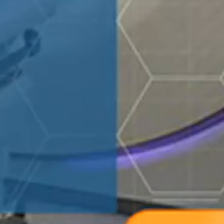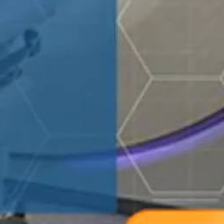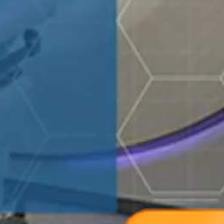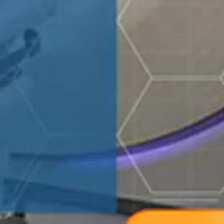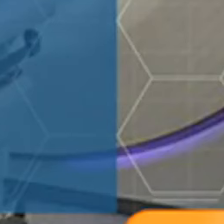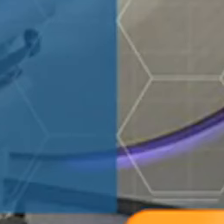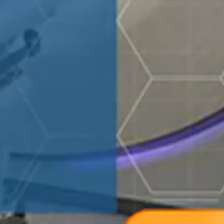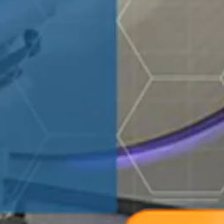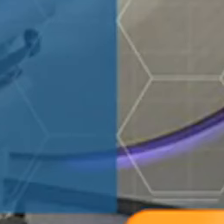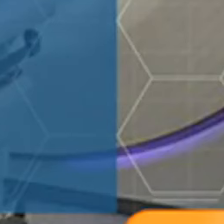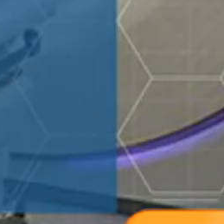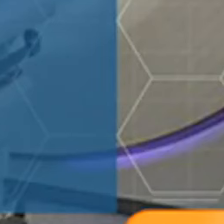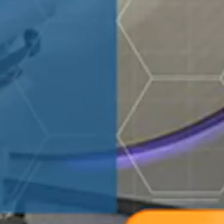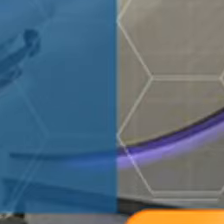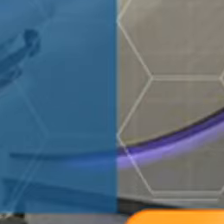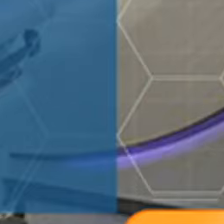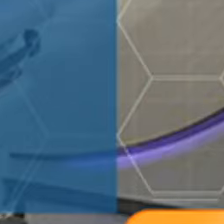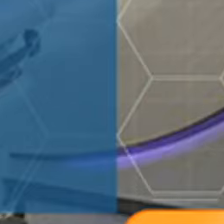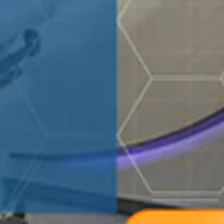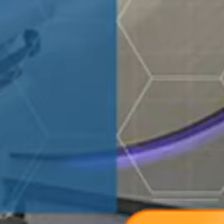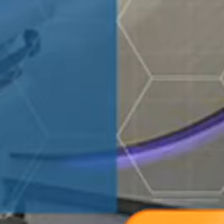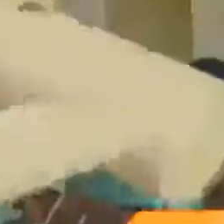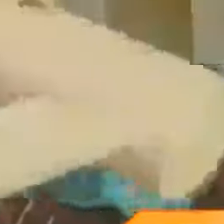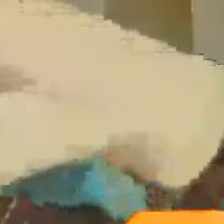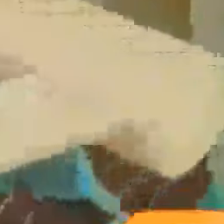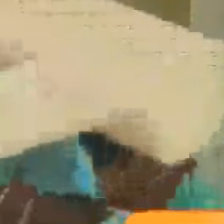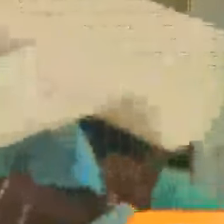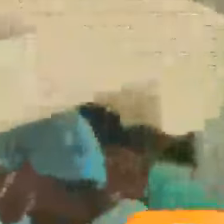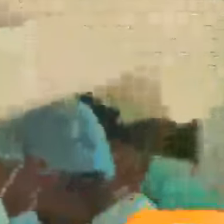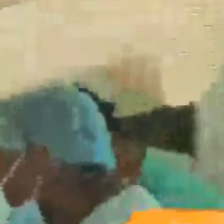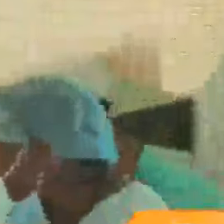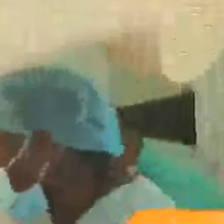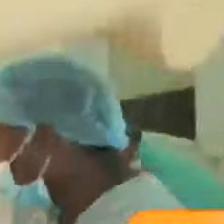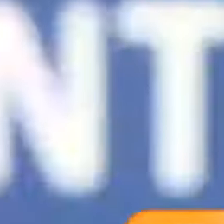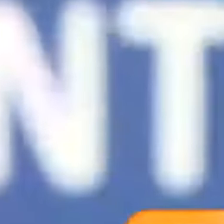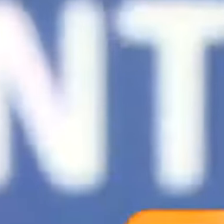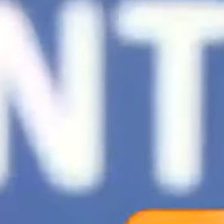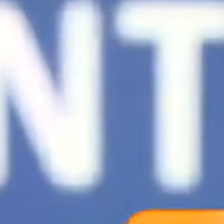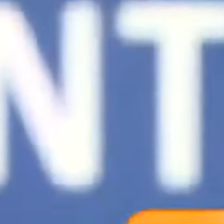According to the meeting, new MES contracts will be advertised in the financial year